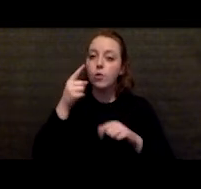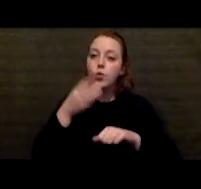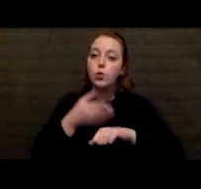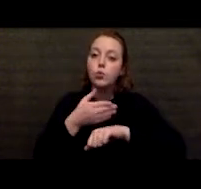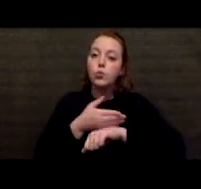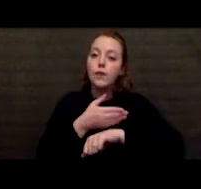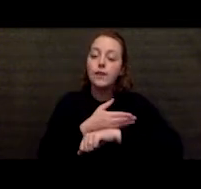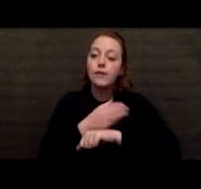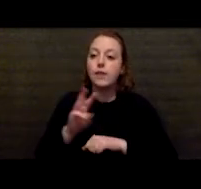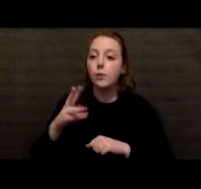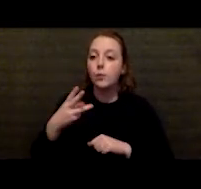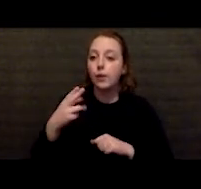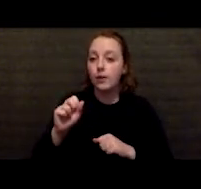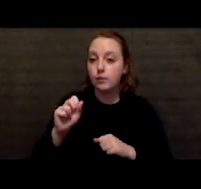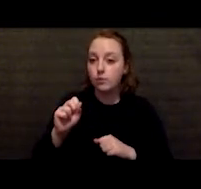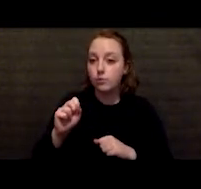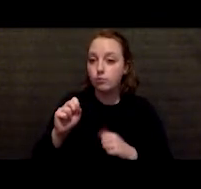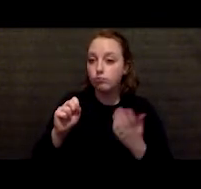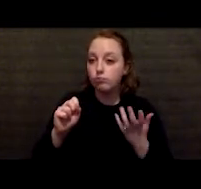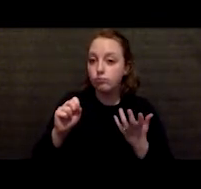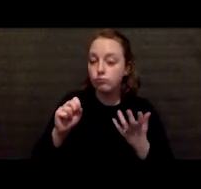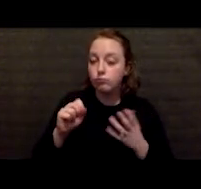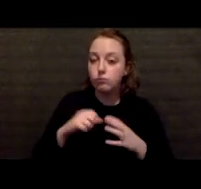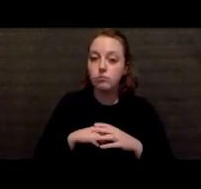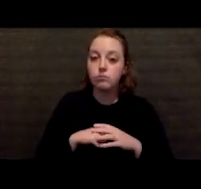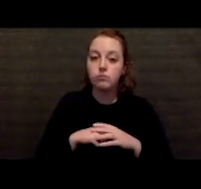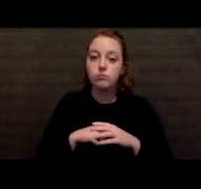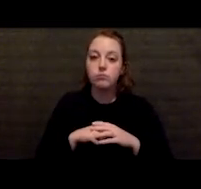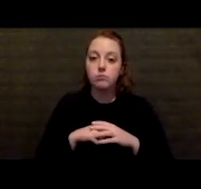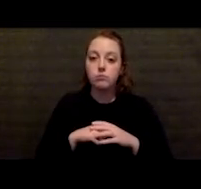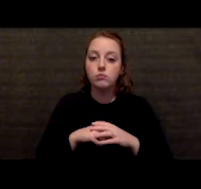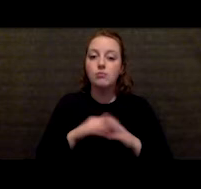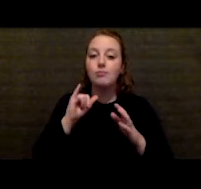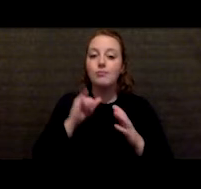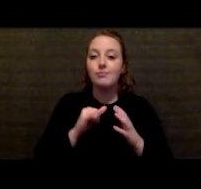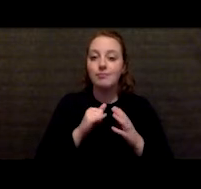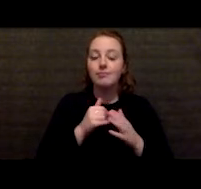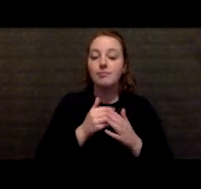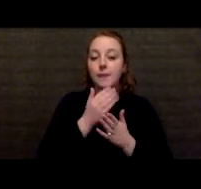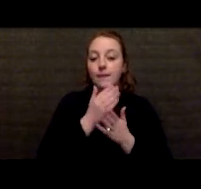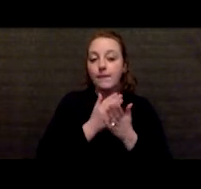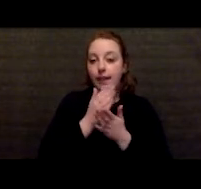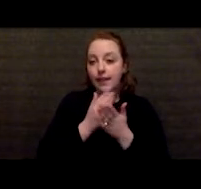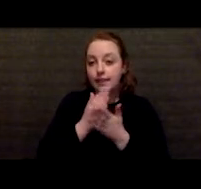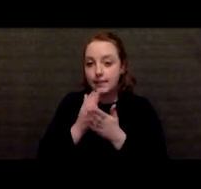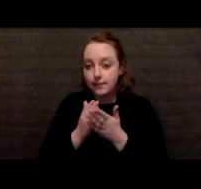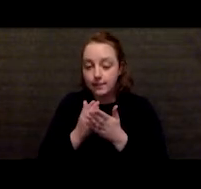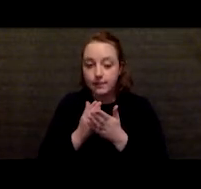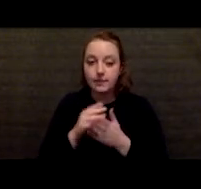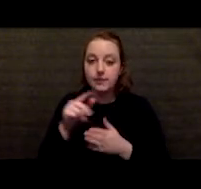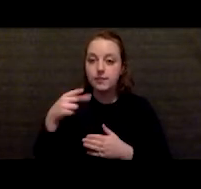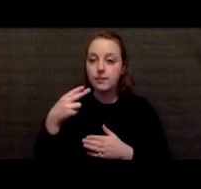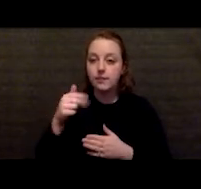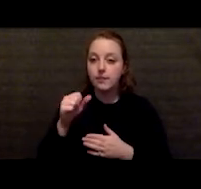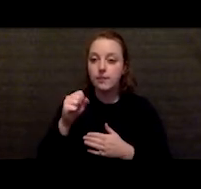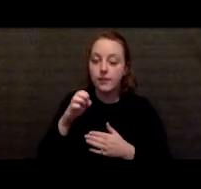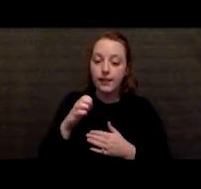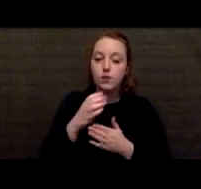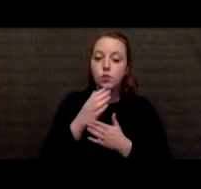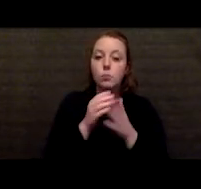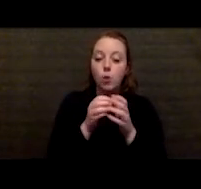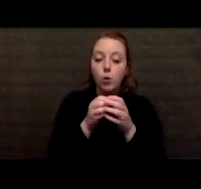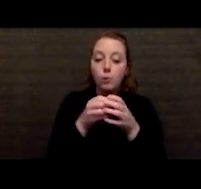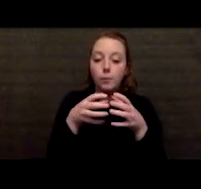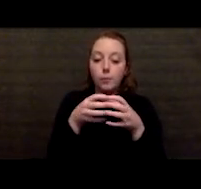Waco High School? Just a phased approach to renovating, or maybe some small expansions of the